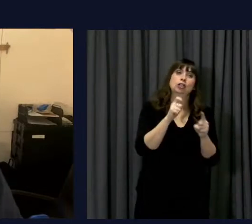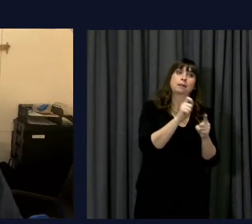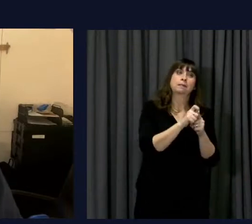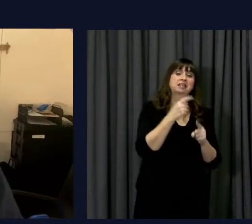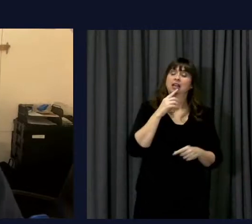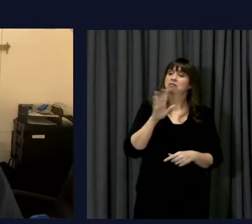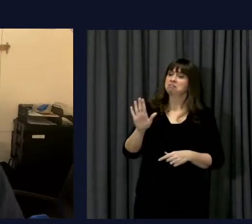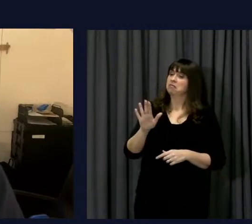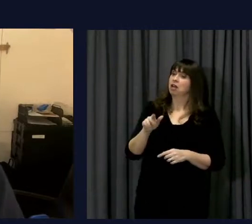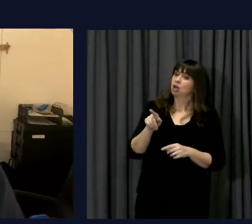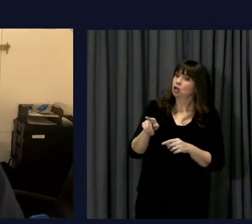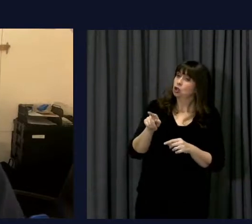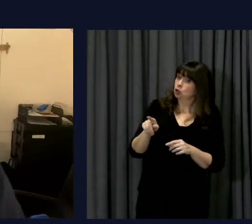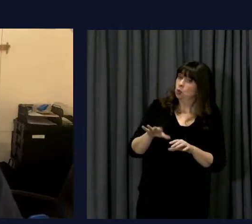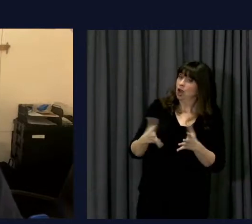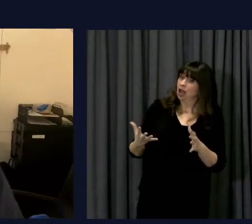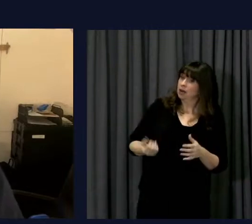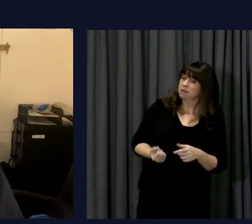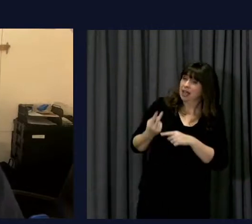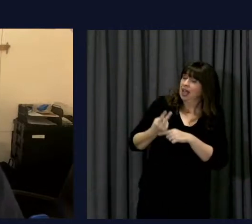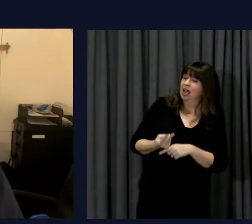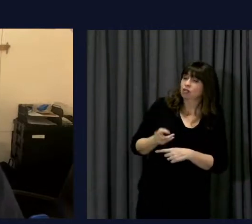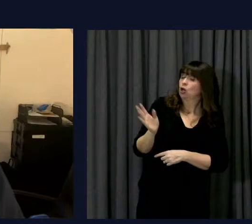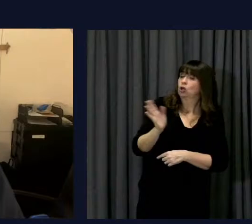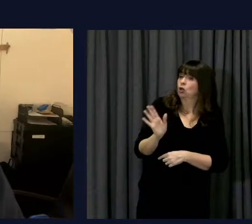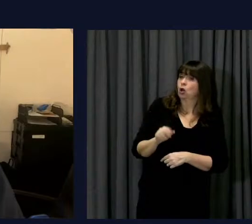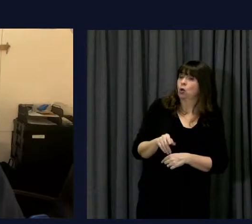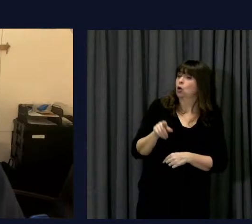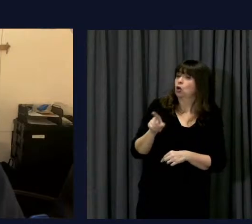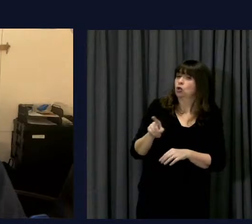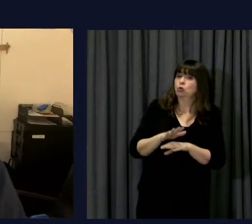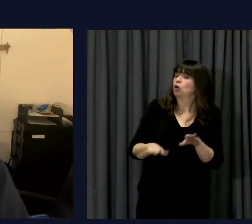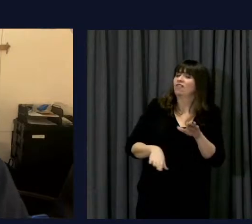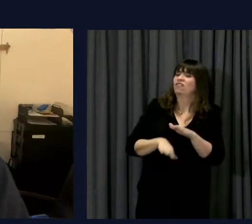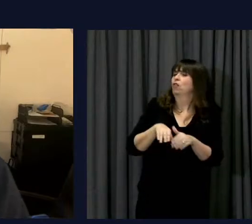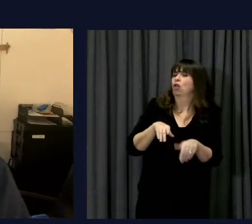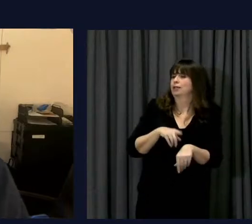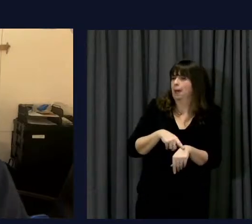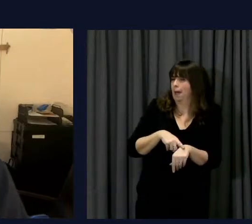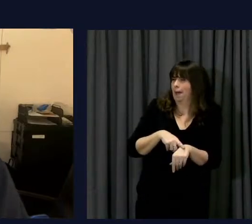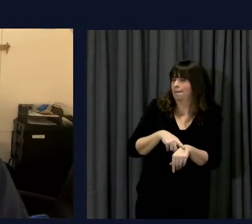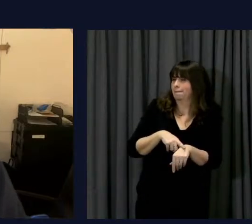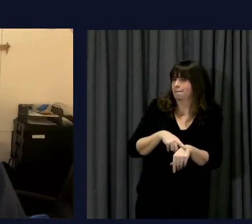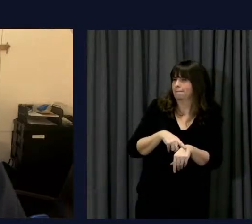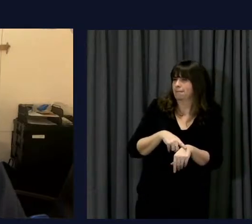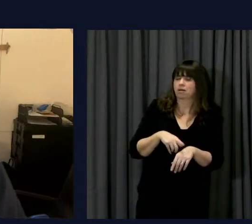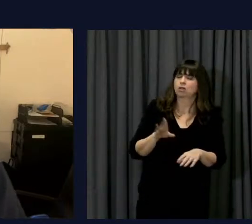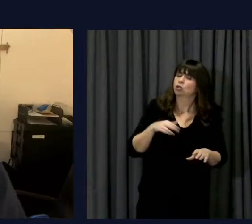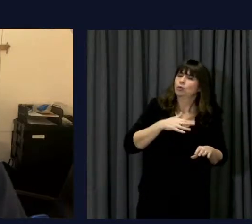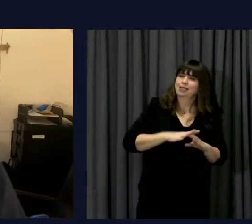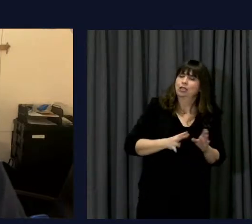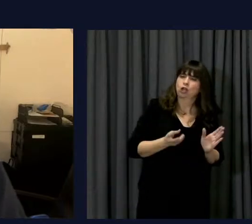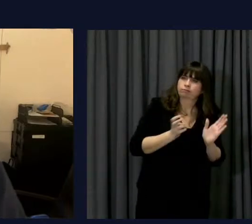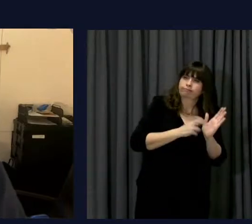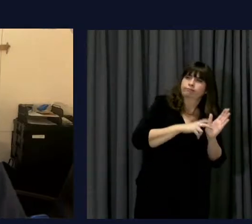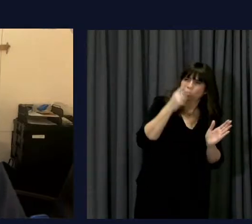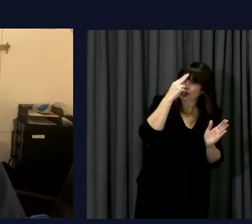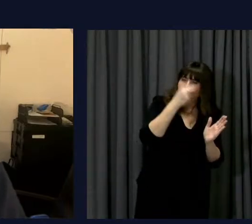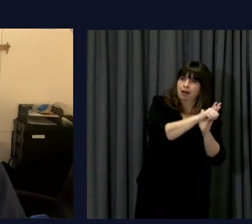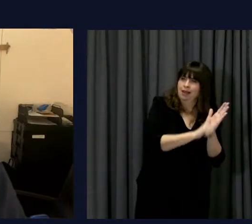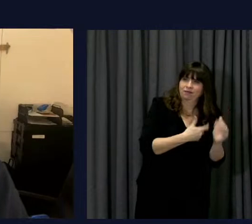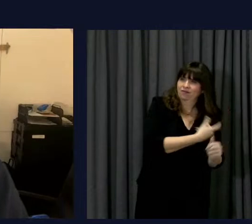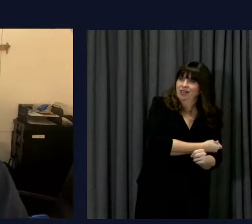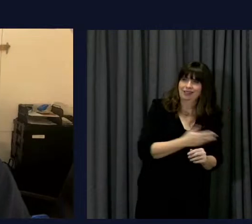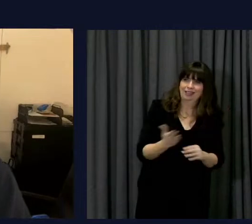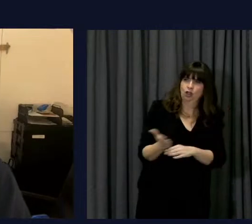register unpaid carers, saying they aren't full-time unpaid carers. And here they clearly got it wrong because the latest carers' rights did away with